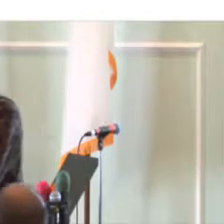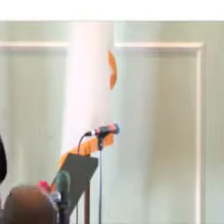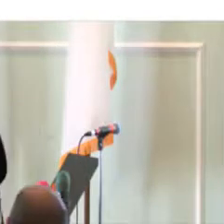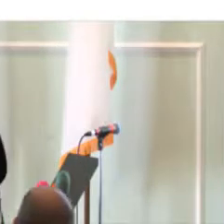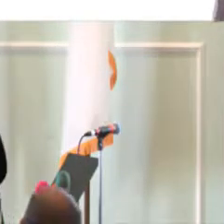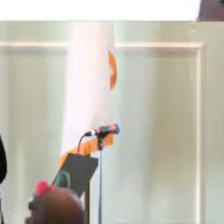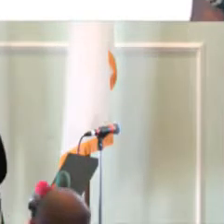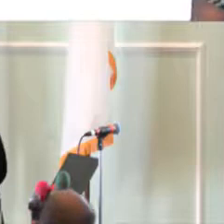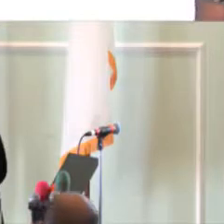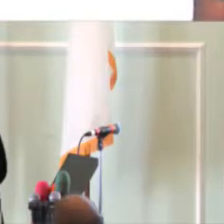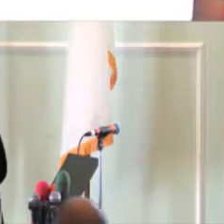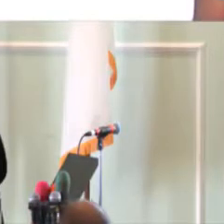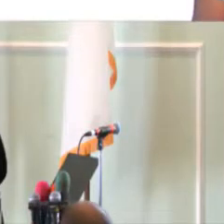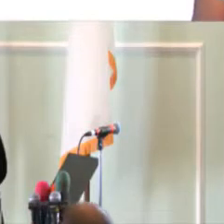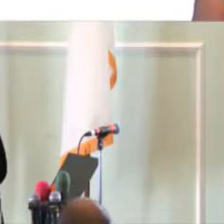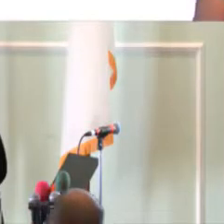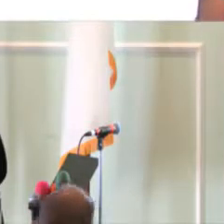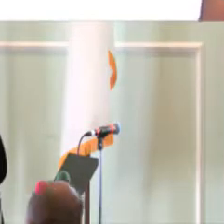Happy Sabbath, everybody.